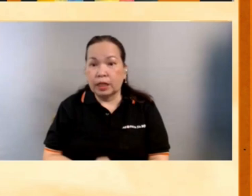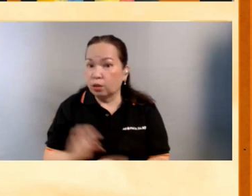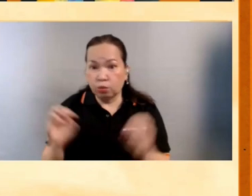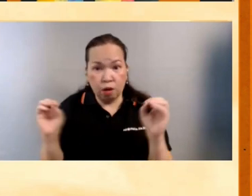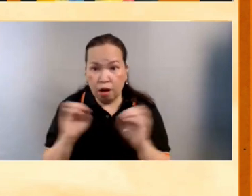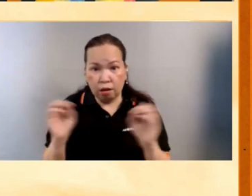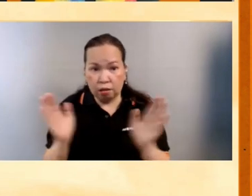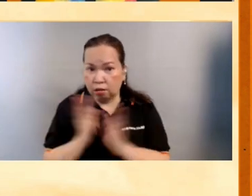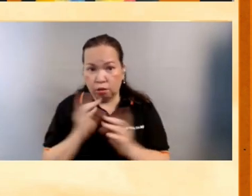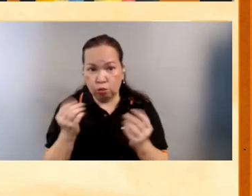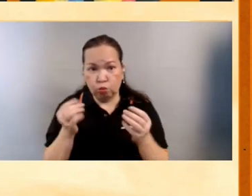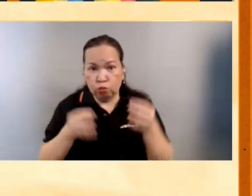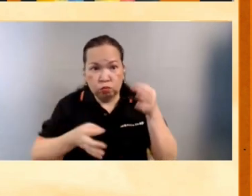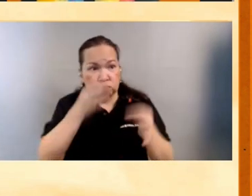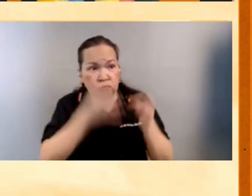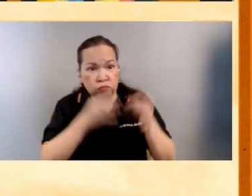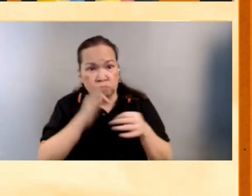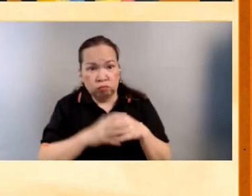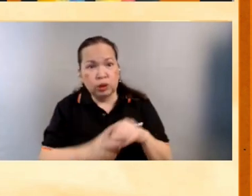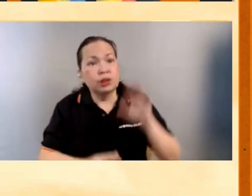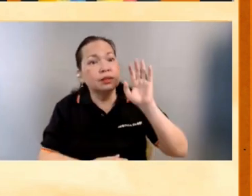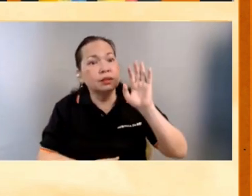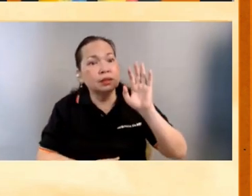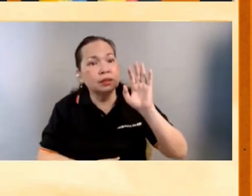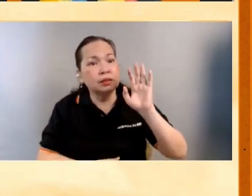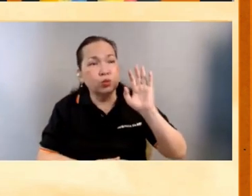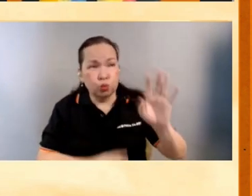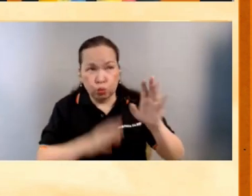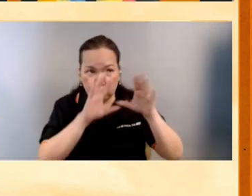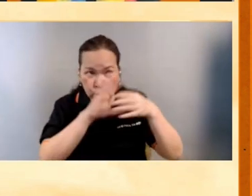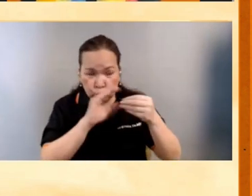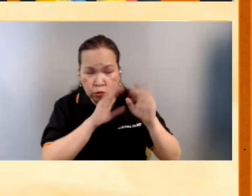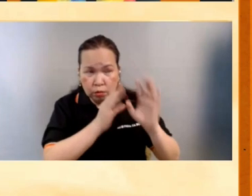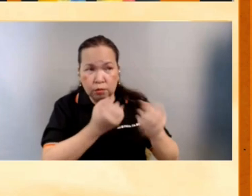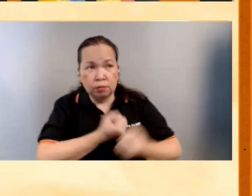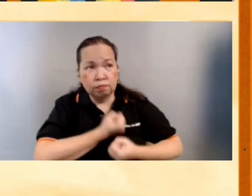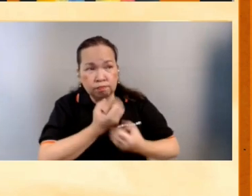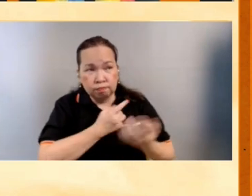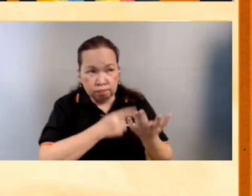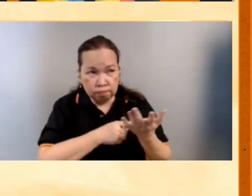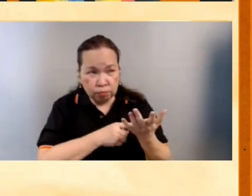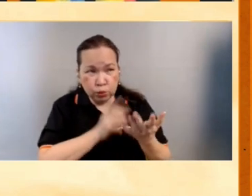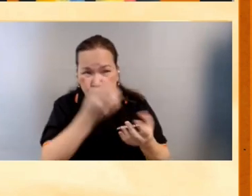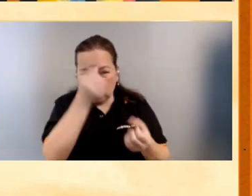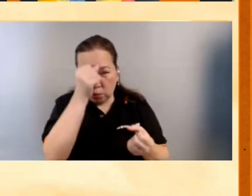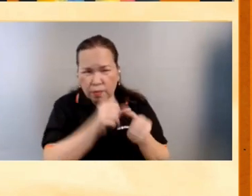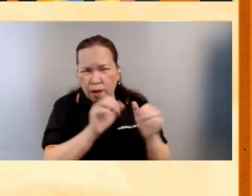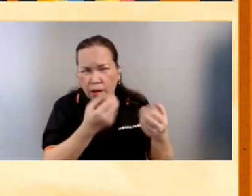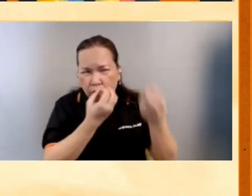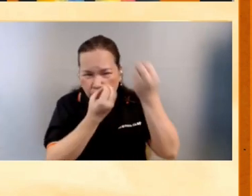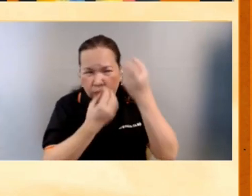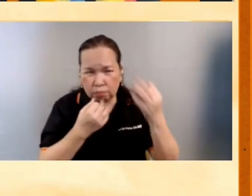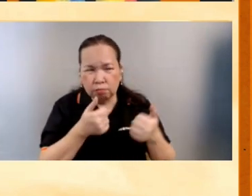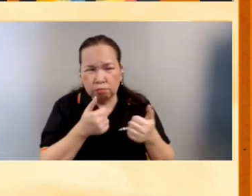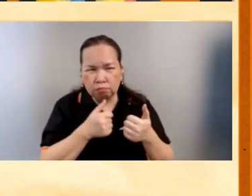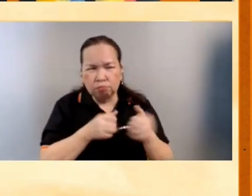judgment. That is their story, not yours. So listen to the story as the way she remembers it, the way she says it, and